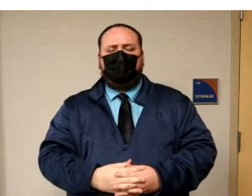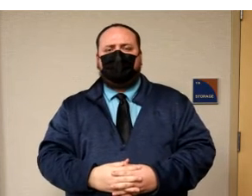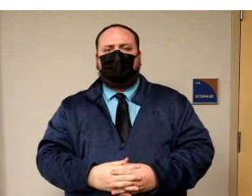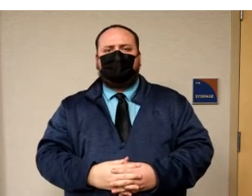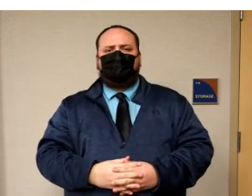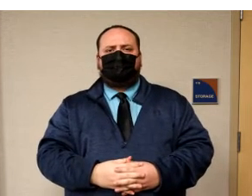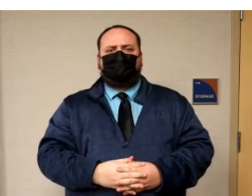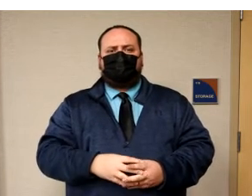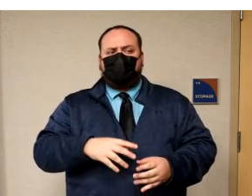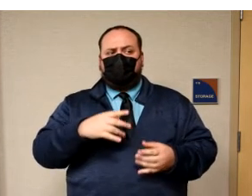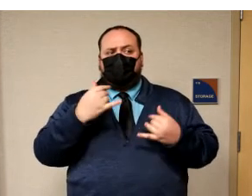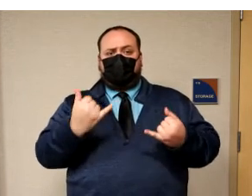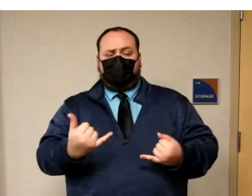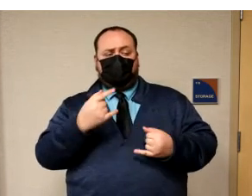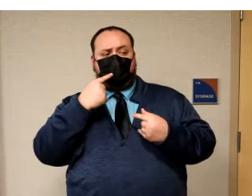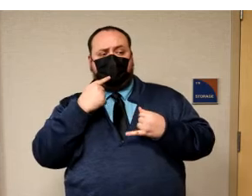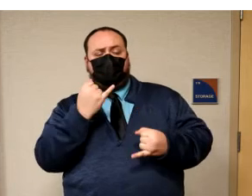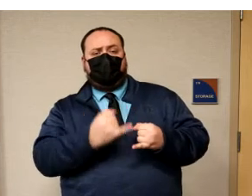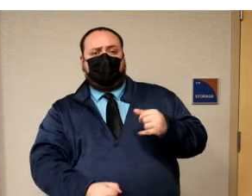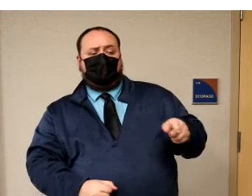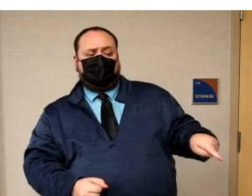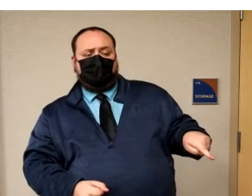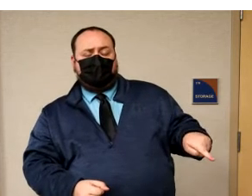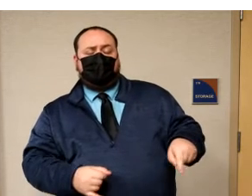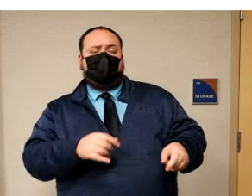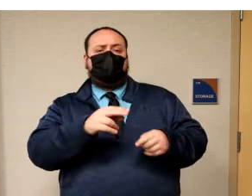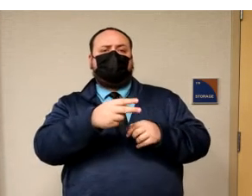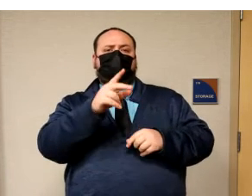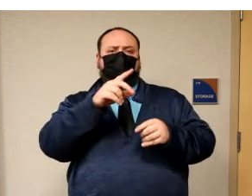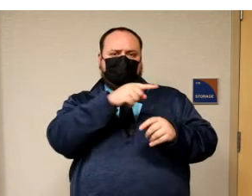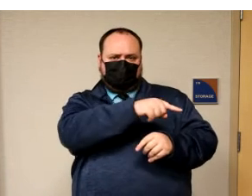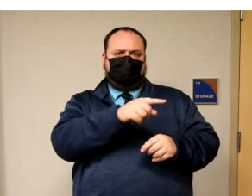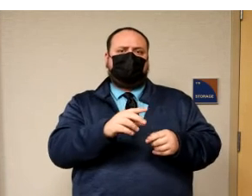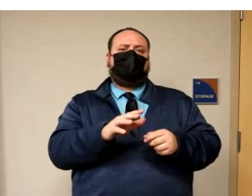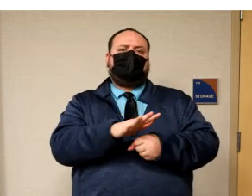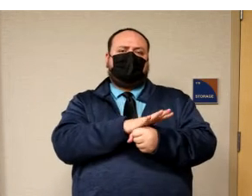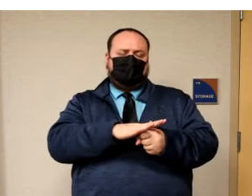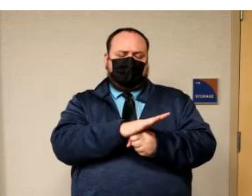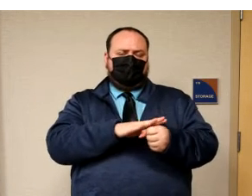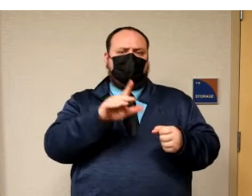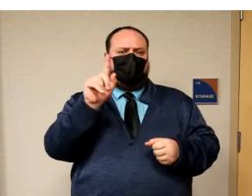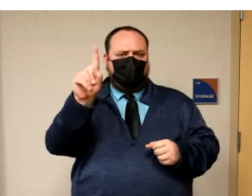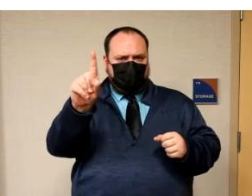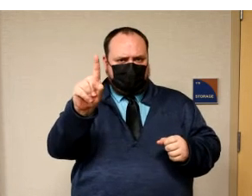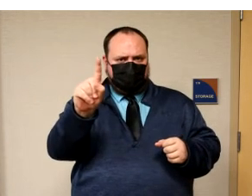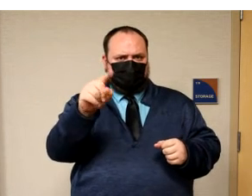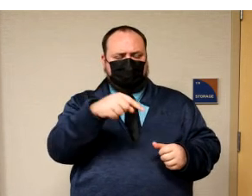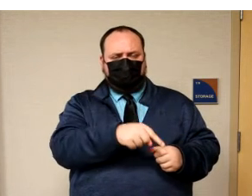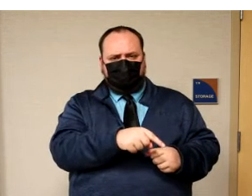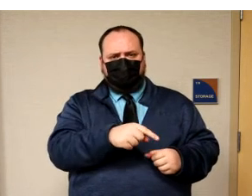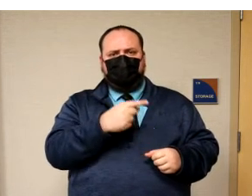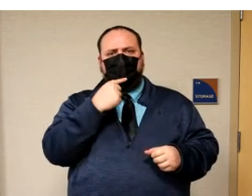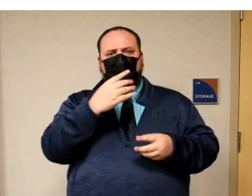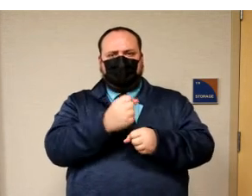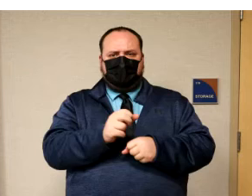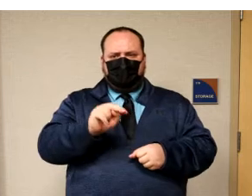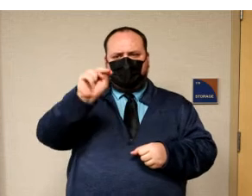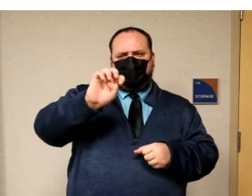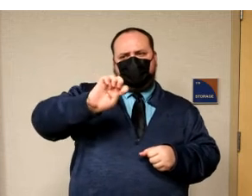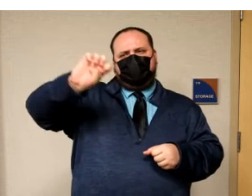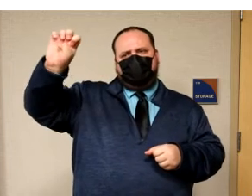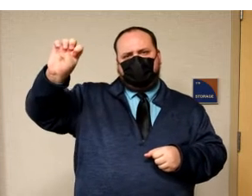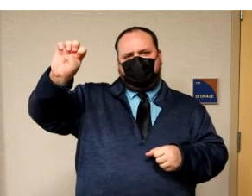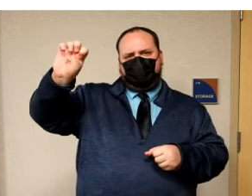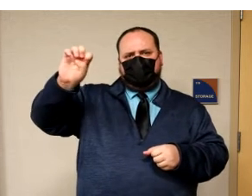And then finally this one here labeled District 1 takes in this good northeastern neighborhoods